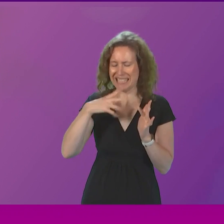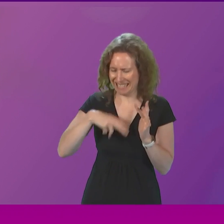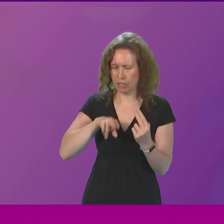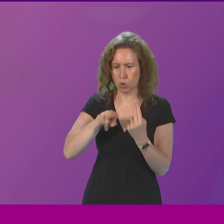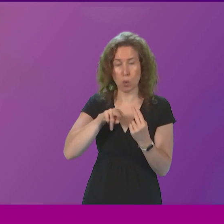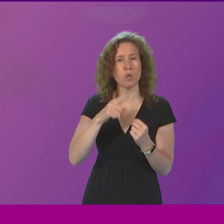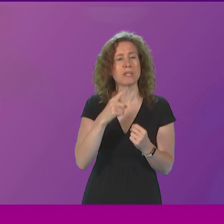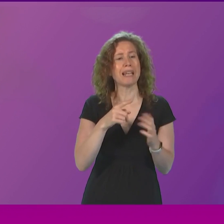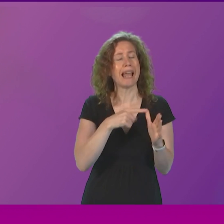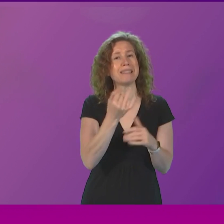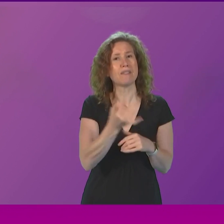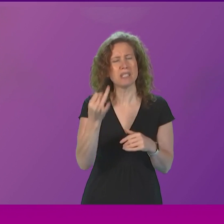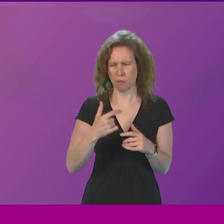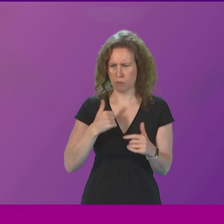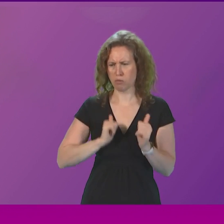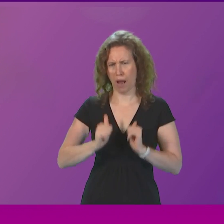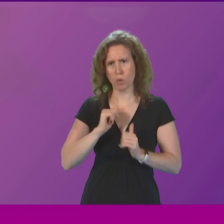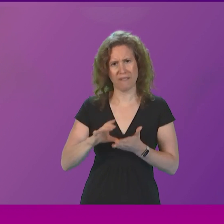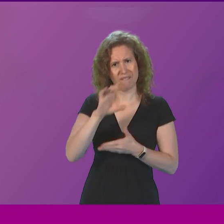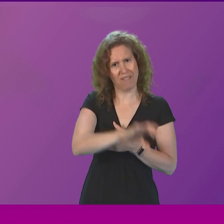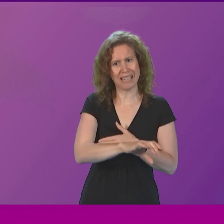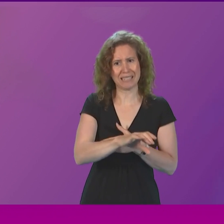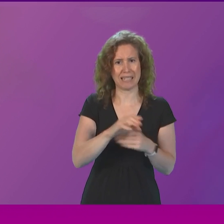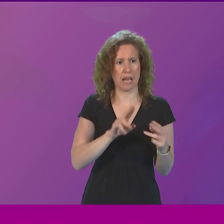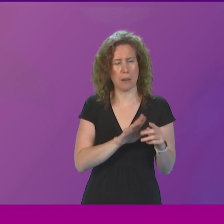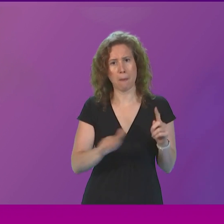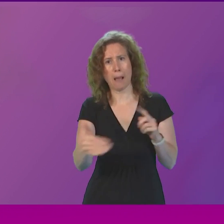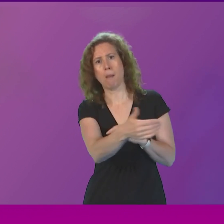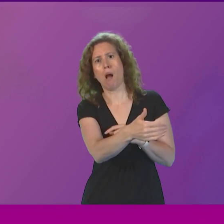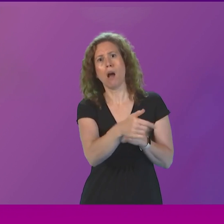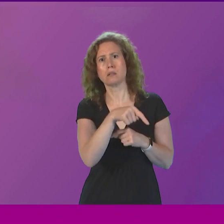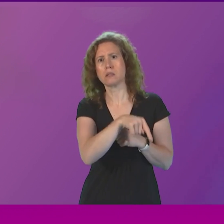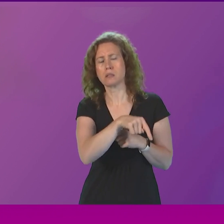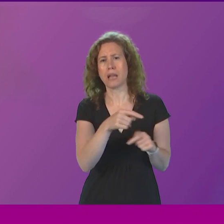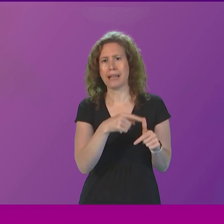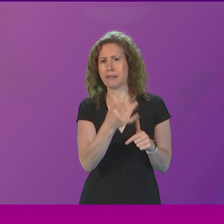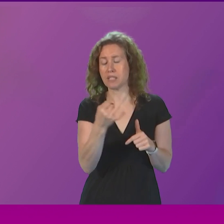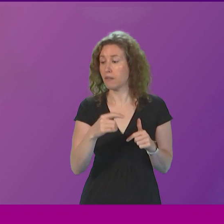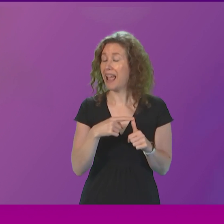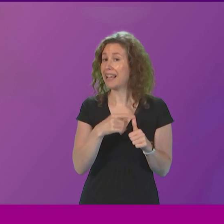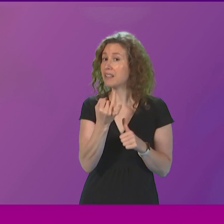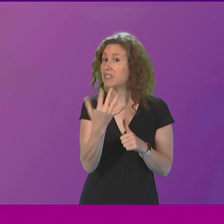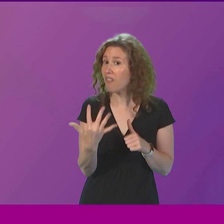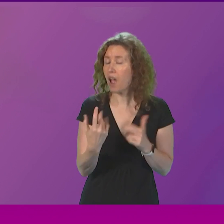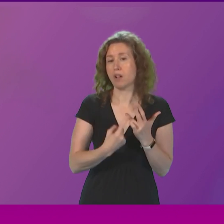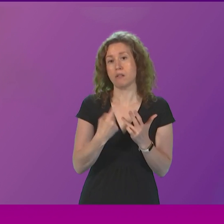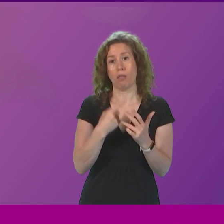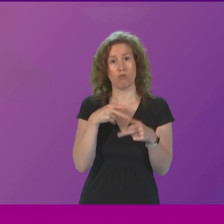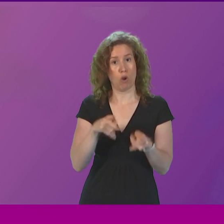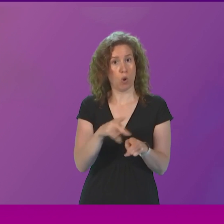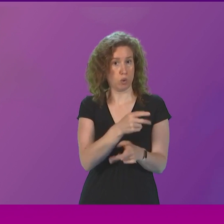the A77. This government proud, of course, to have invested in the Maybole bypass in the A77. In terms of the A75, another road mentioned